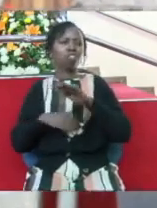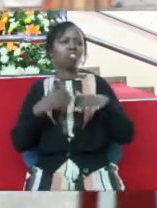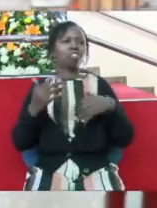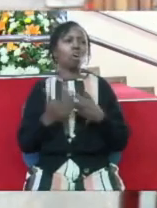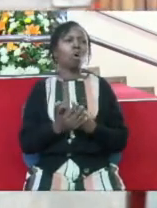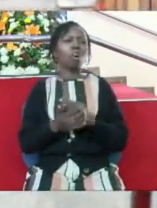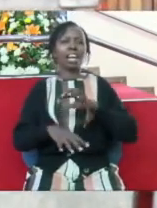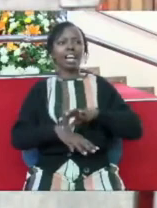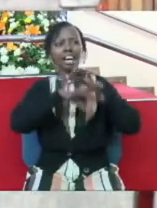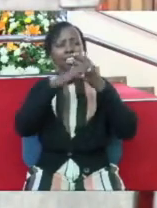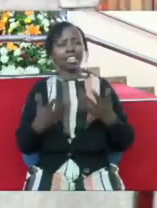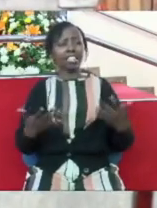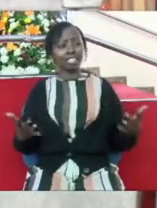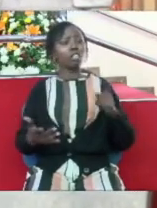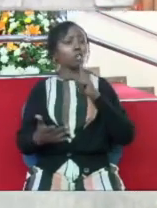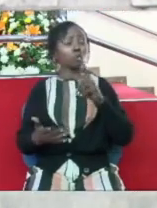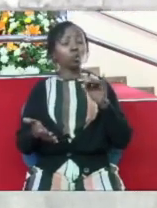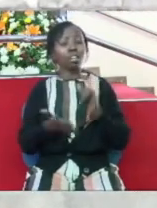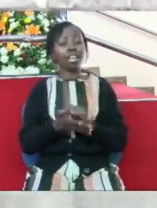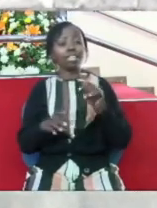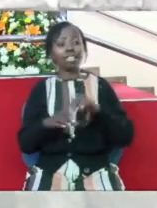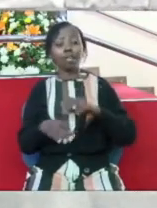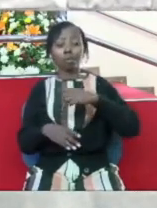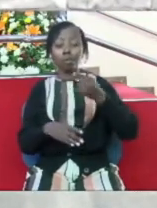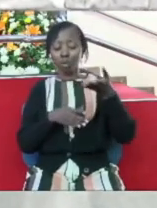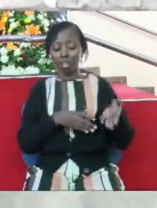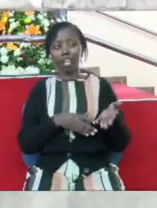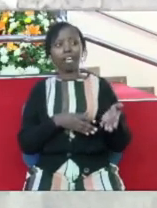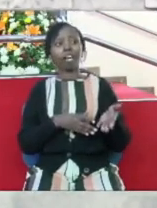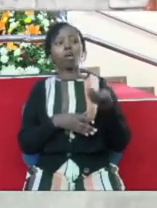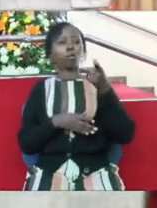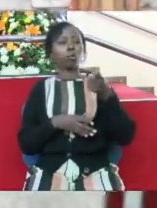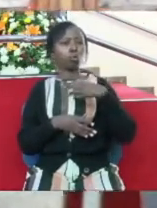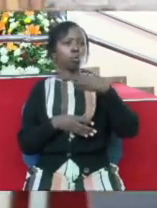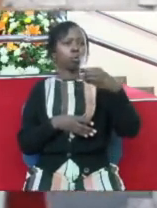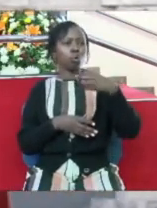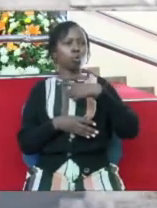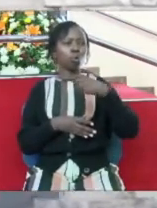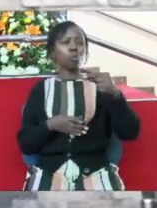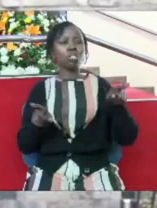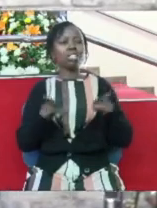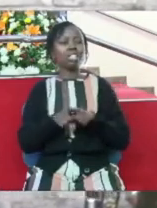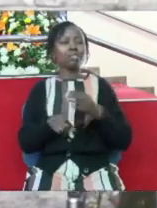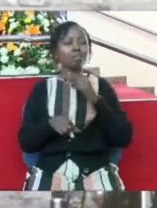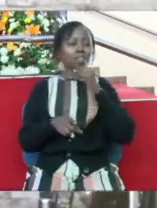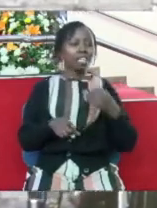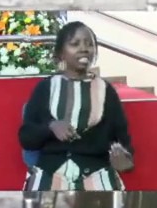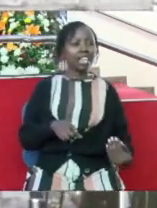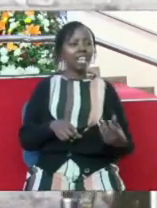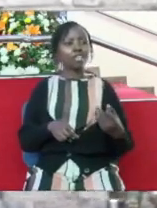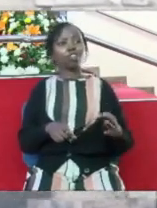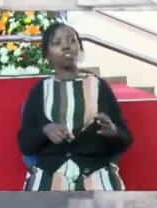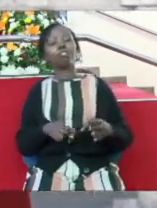there, ambapo unaingia pale, you go as a child of God. Unaenda kama mtoto wa Mungu. You do not go as a CEO. Hauendi pale kama